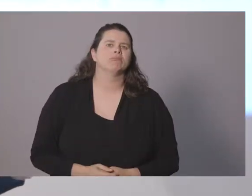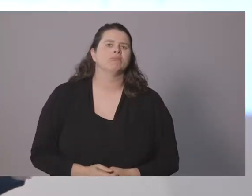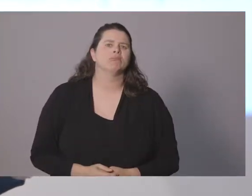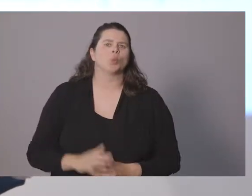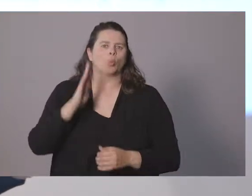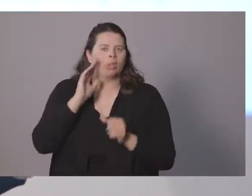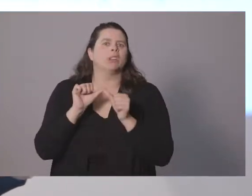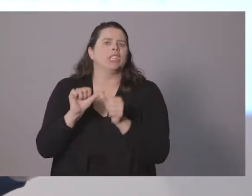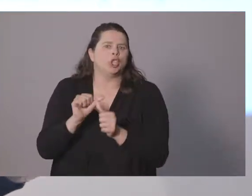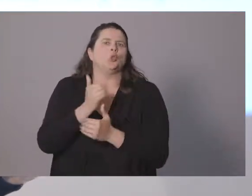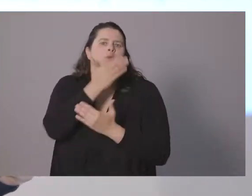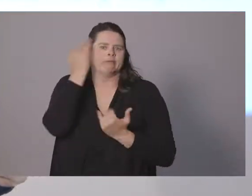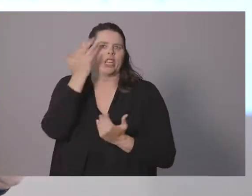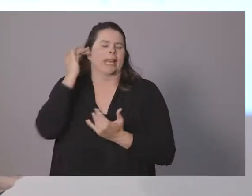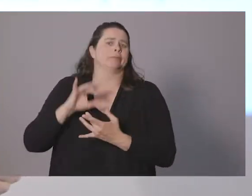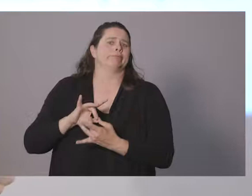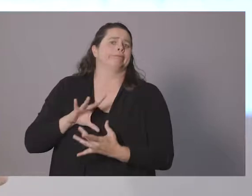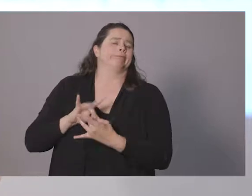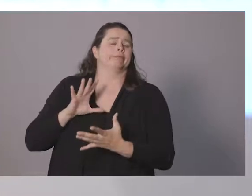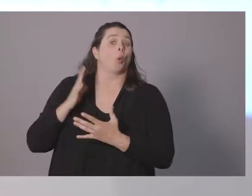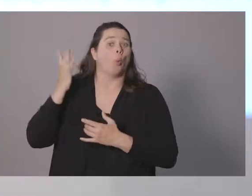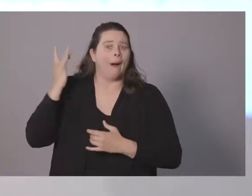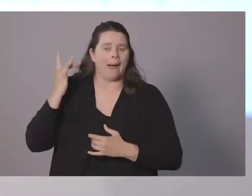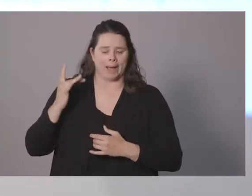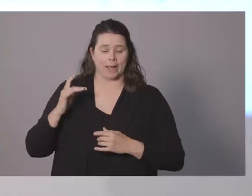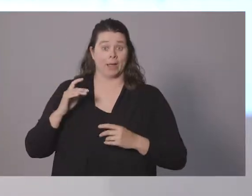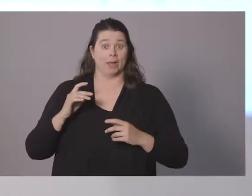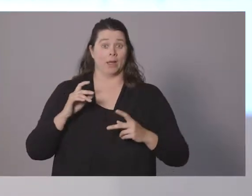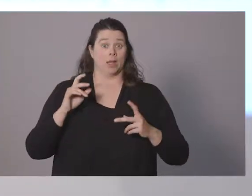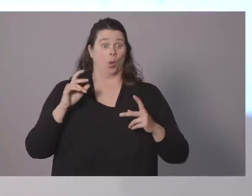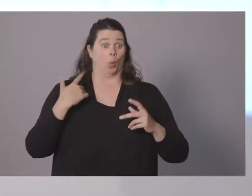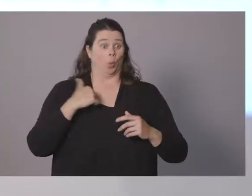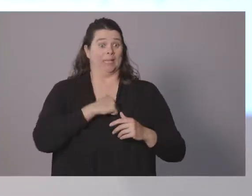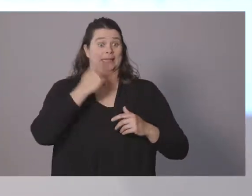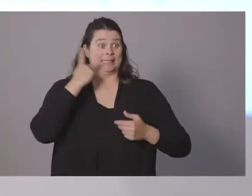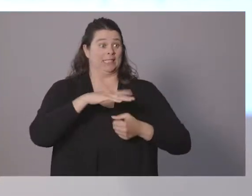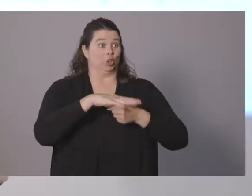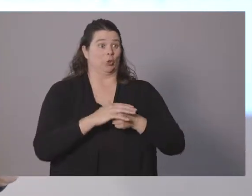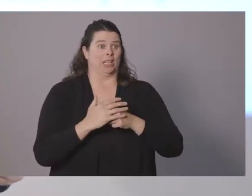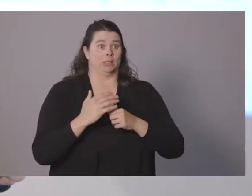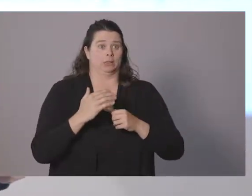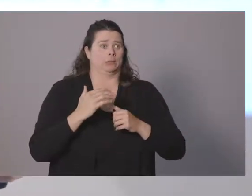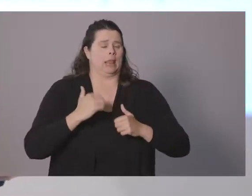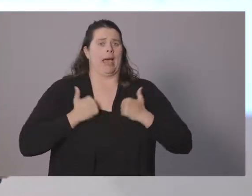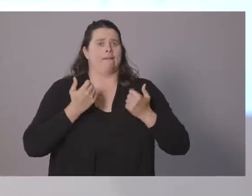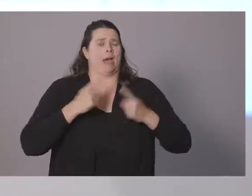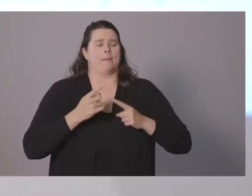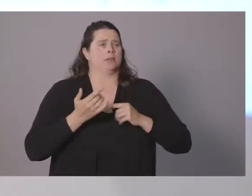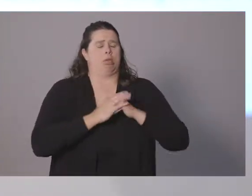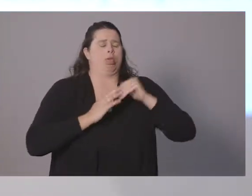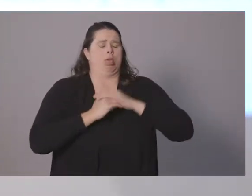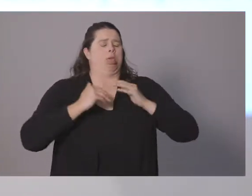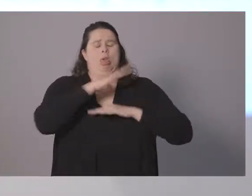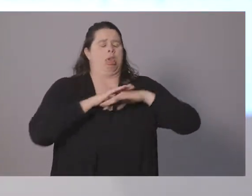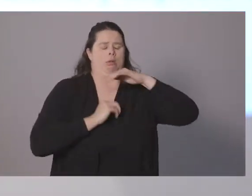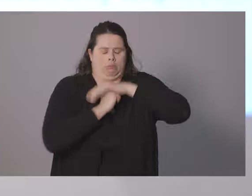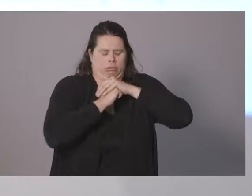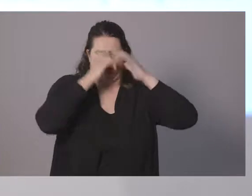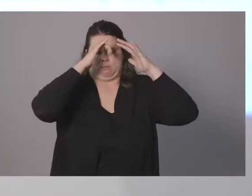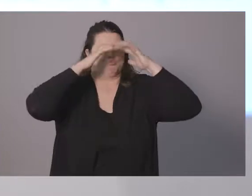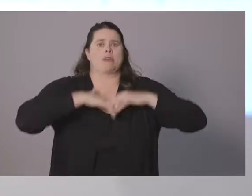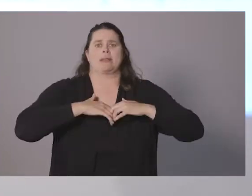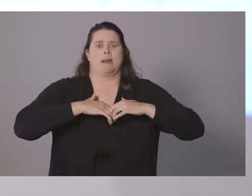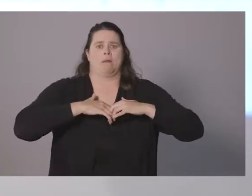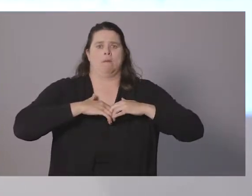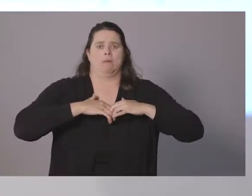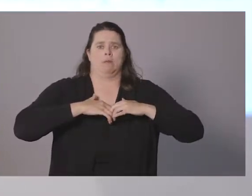stress, which flies in the face of our inherent hubris of imagining ourselves as masters of our own fate, and as long